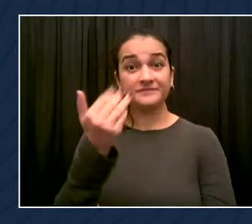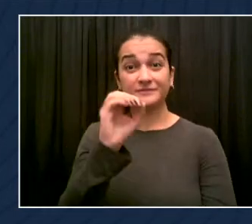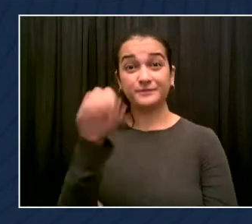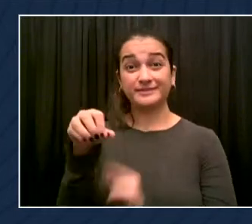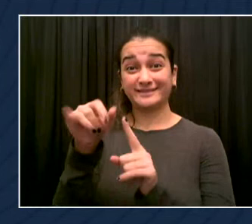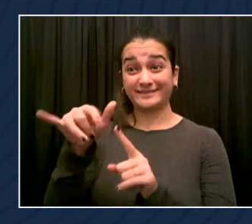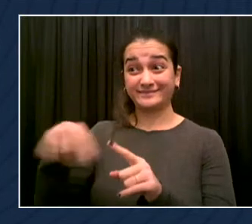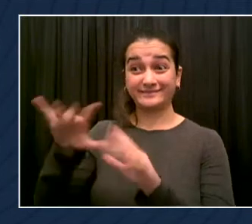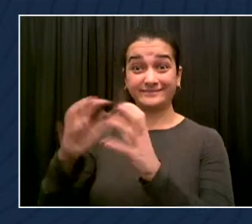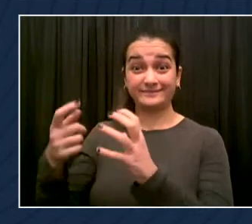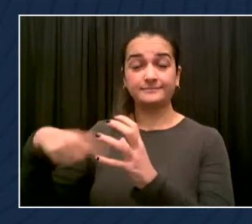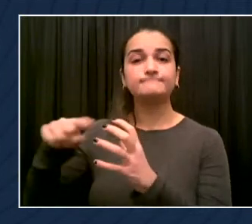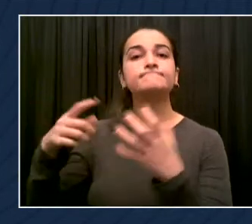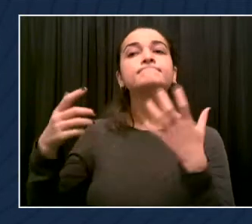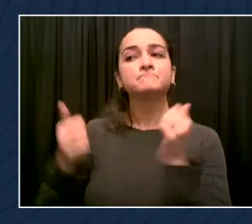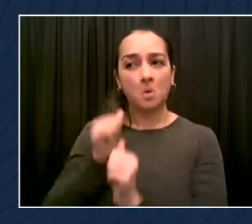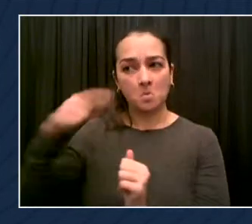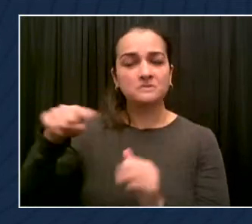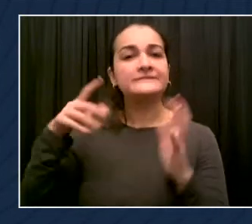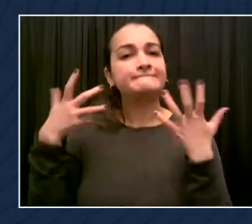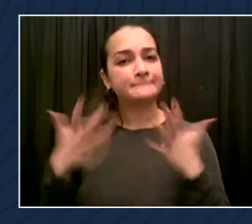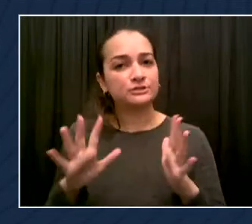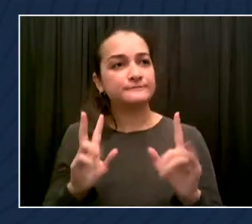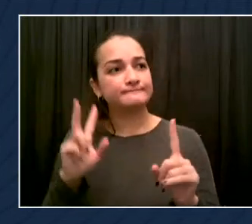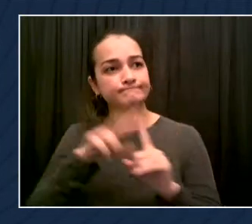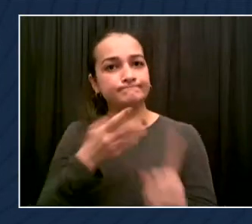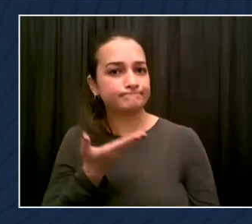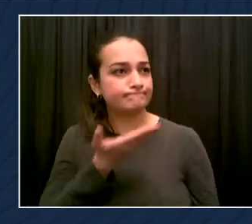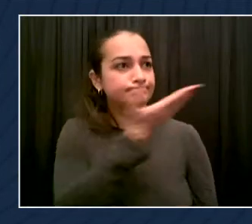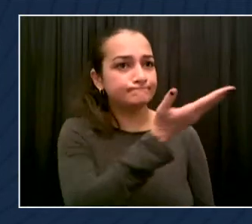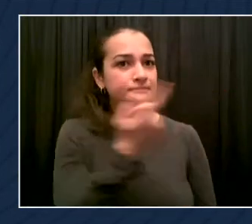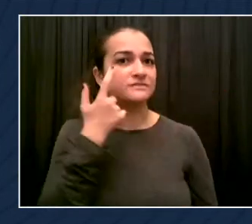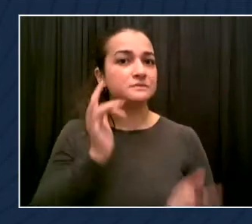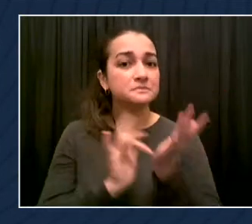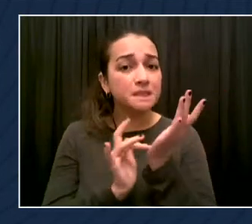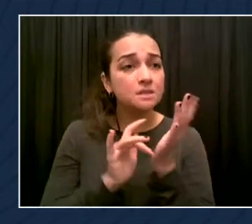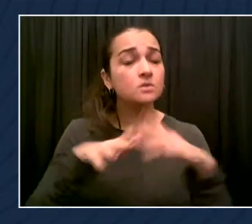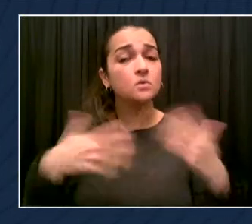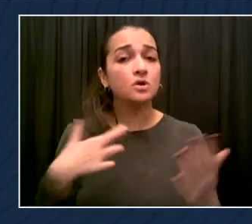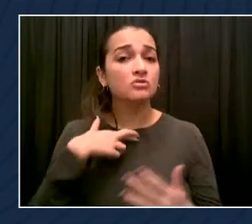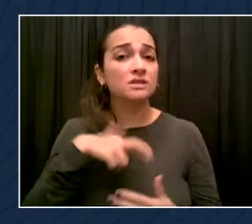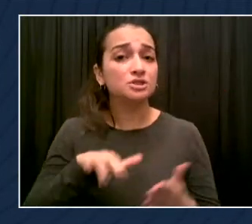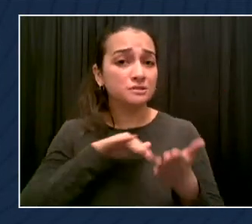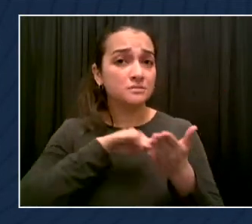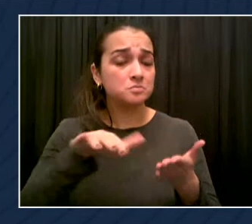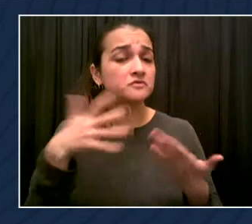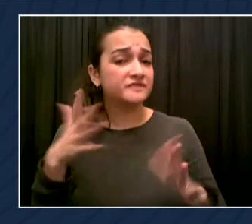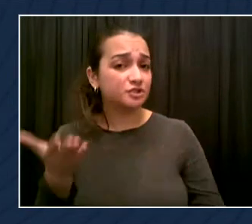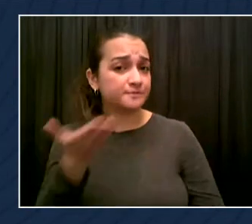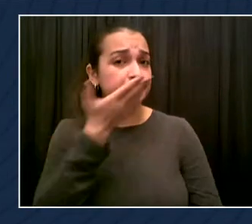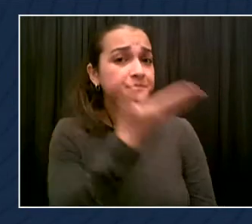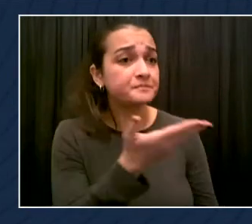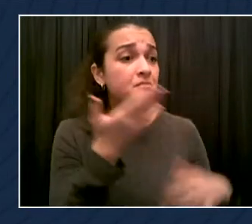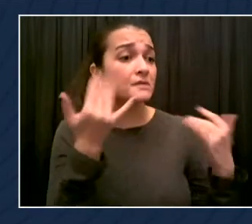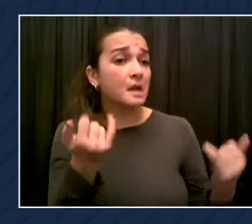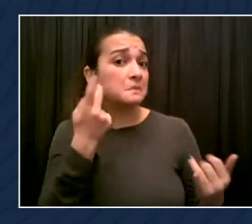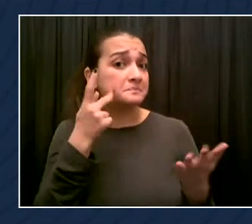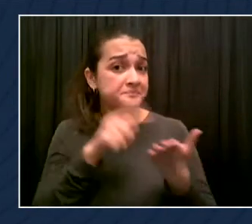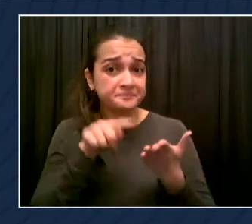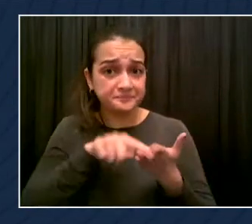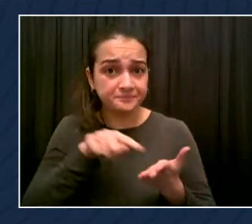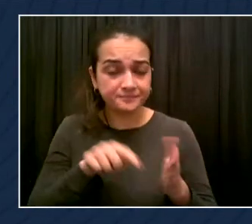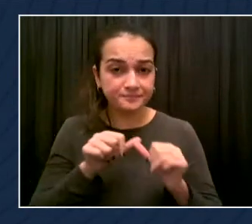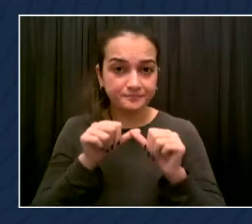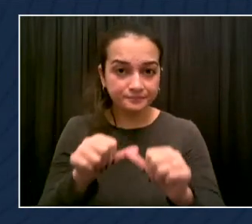in really, really strong shape here. I mean, members of the police department, you know, responded to this. They came to work as